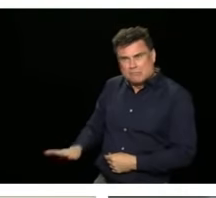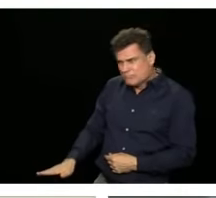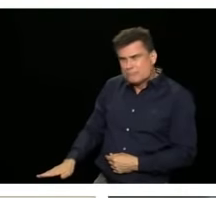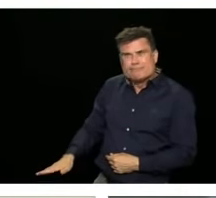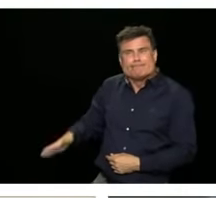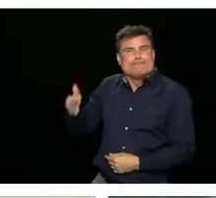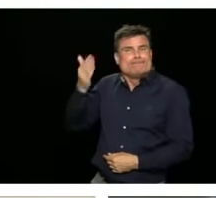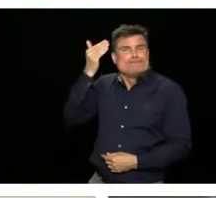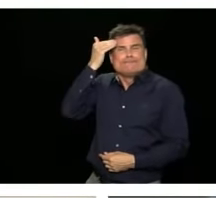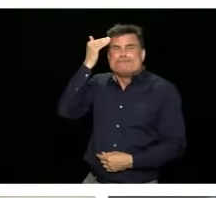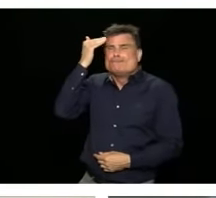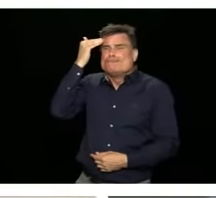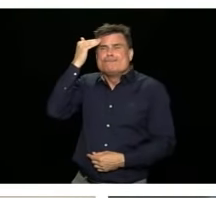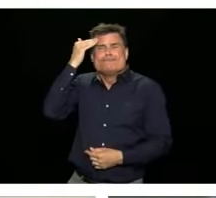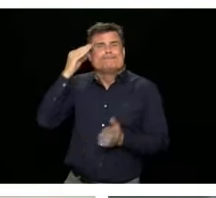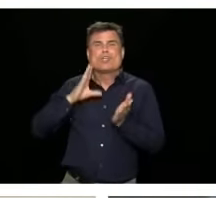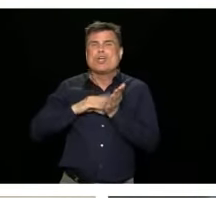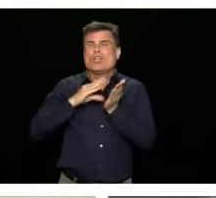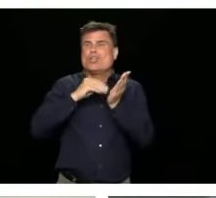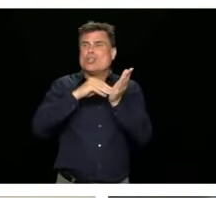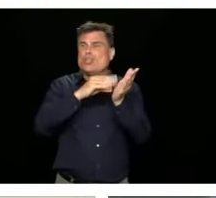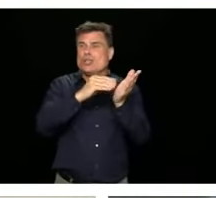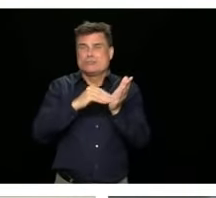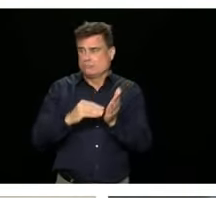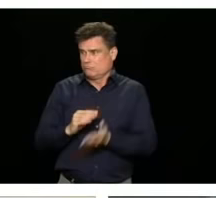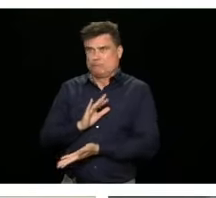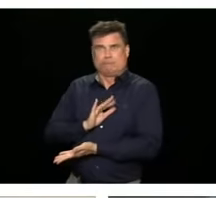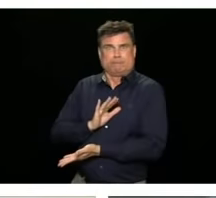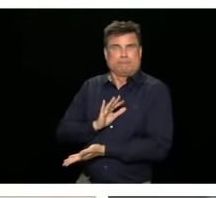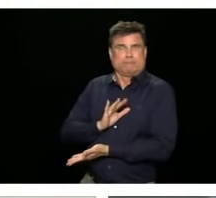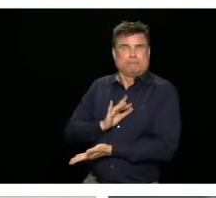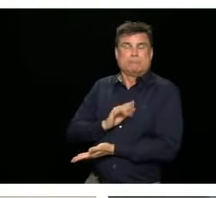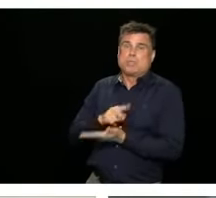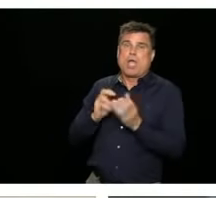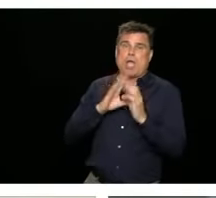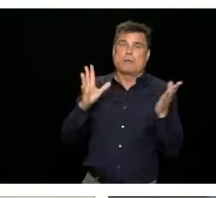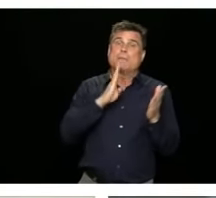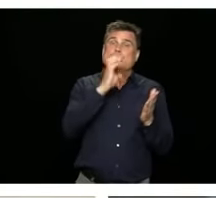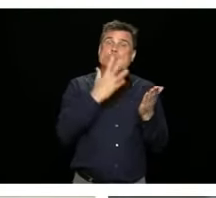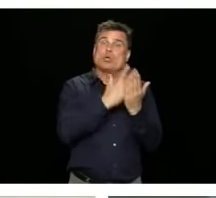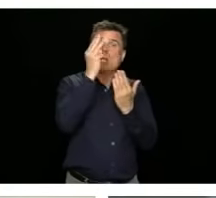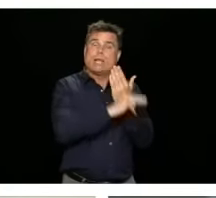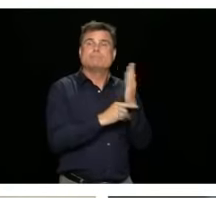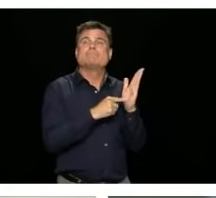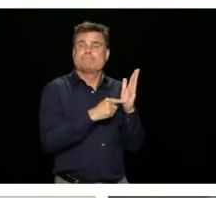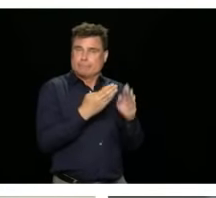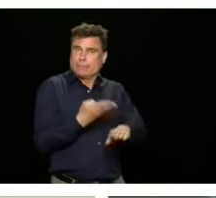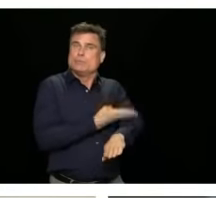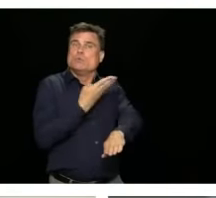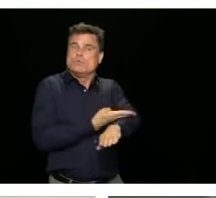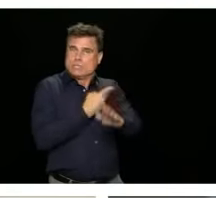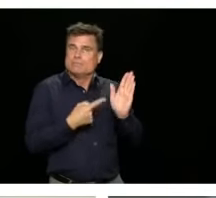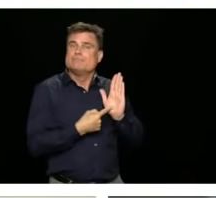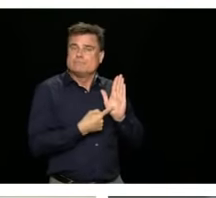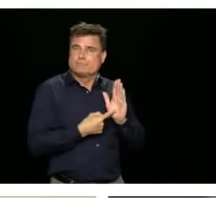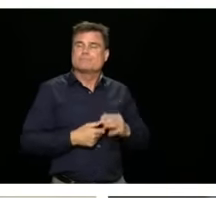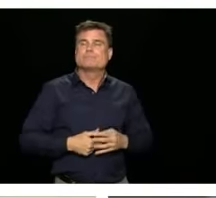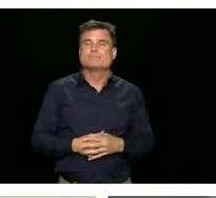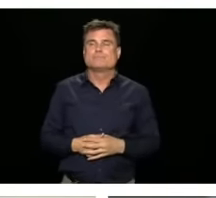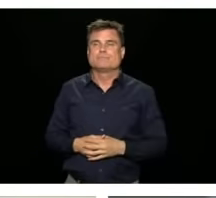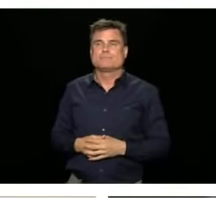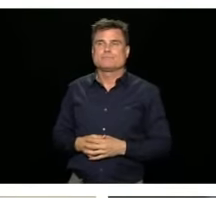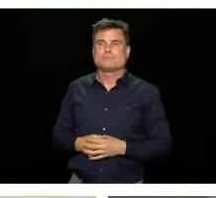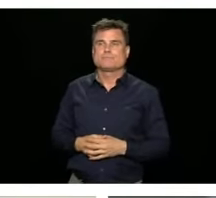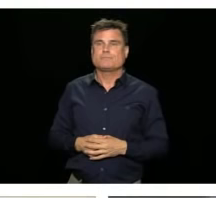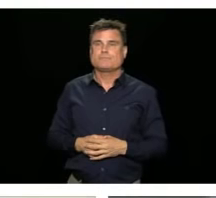of the classroom. It's critically important. So. Definitely. Every teacher brings something different to the conversation into the classroom,